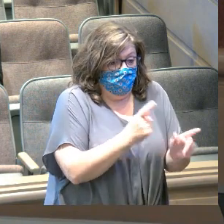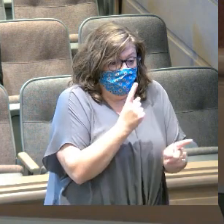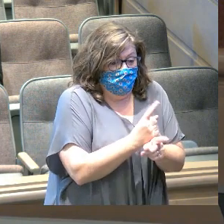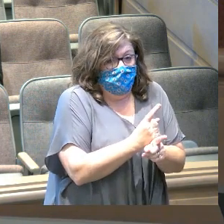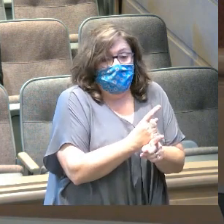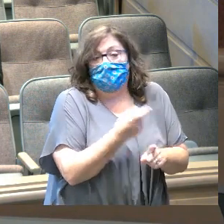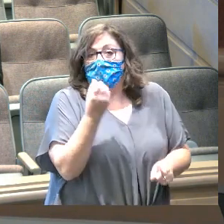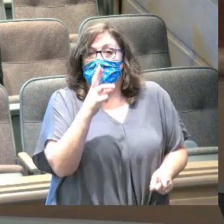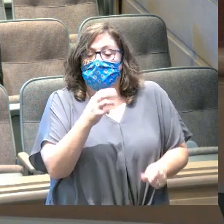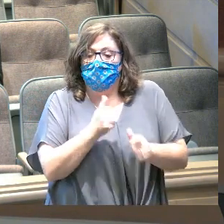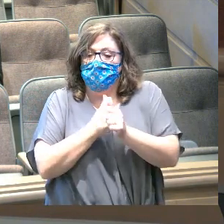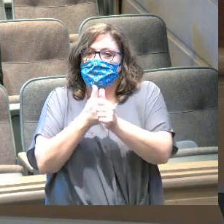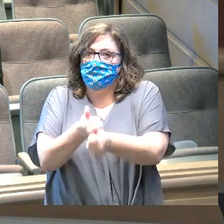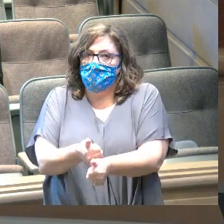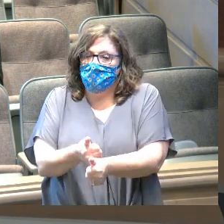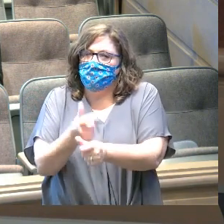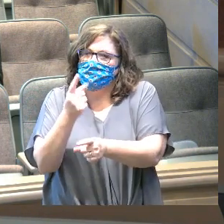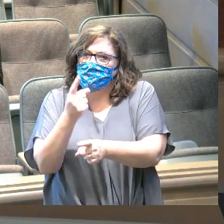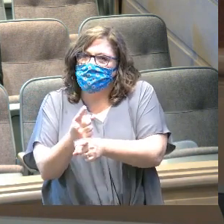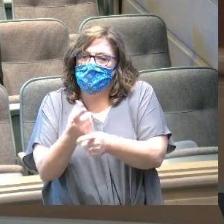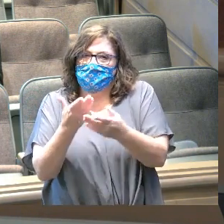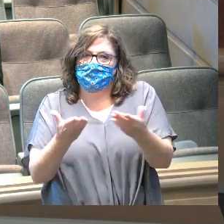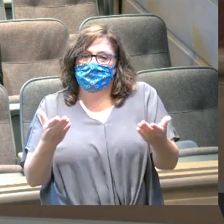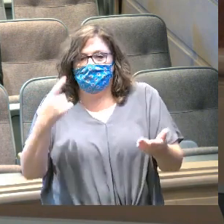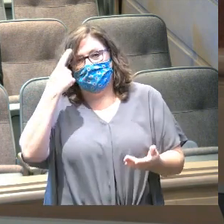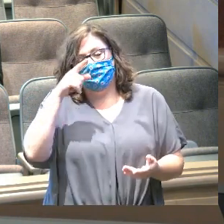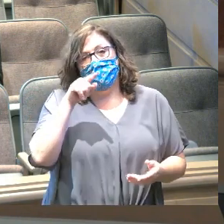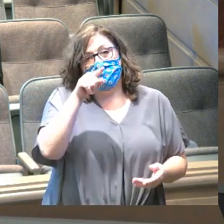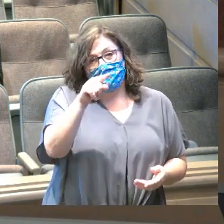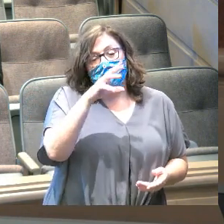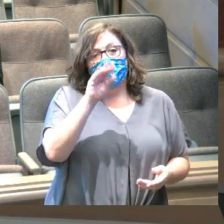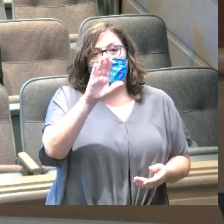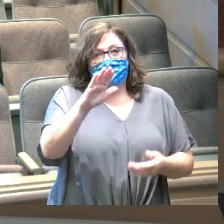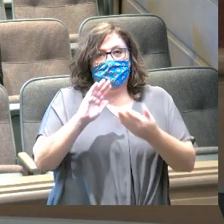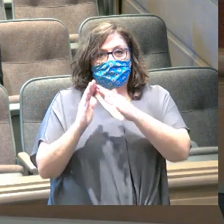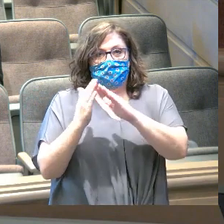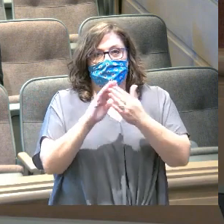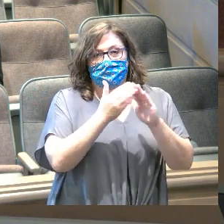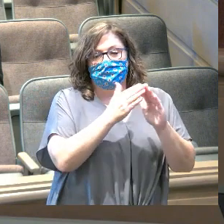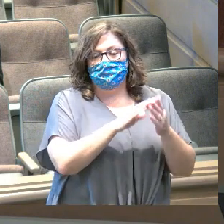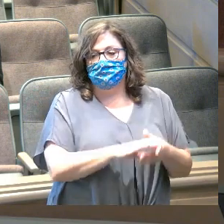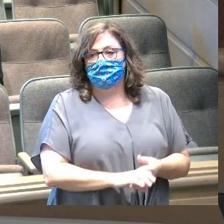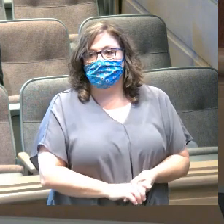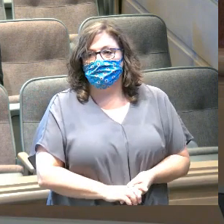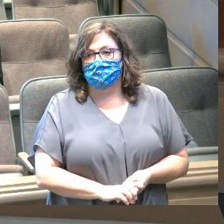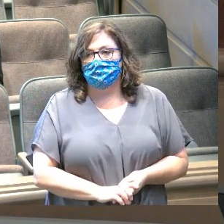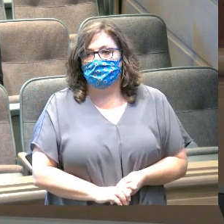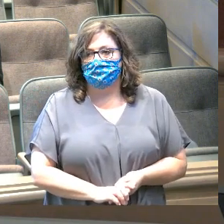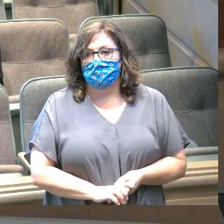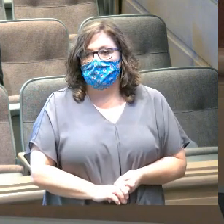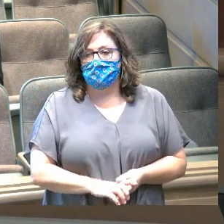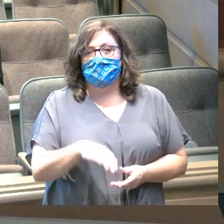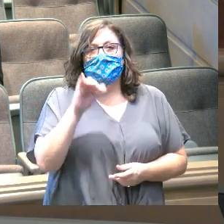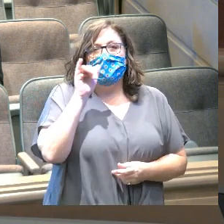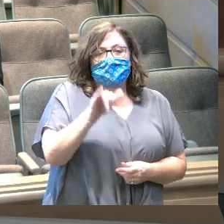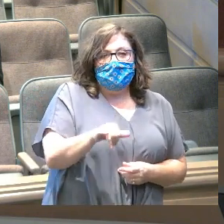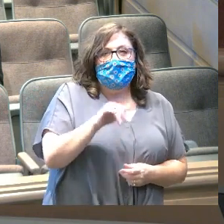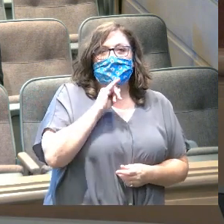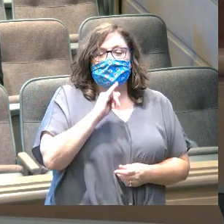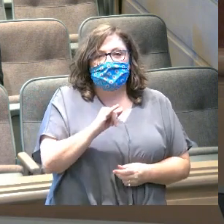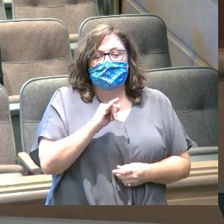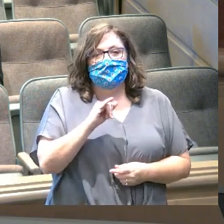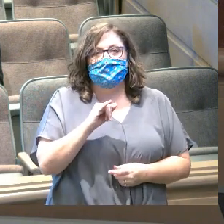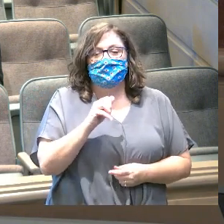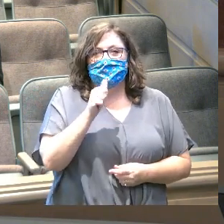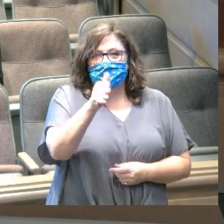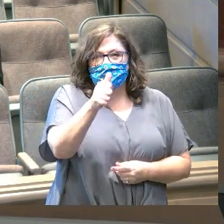can follow what is the right thing for you and your community. And those are intensely personal decisions that